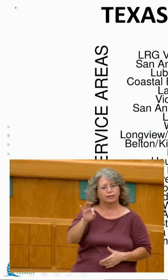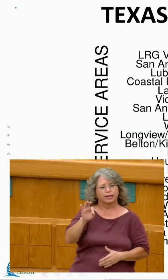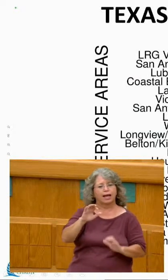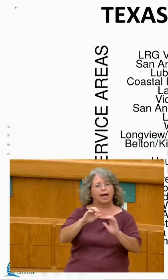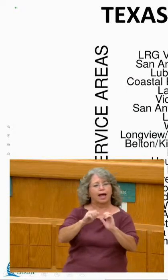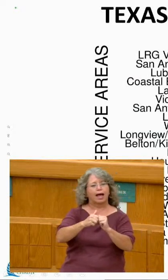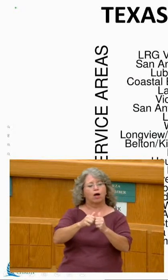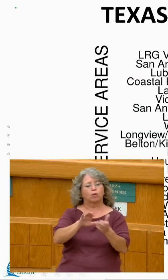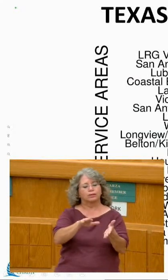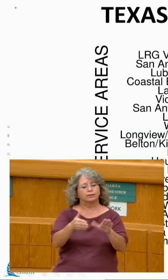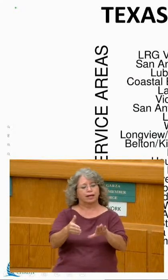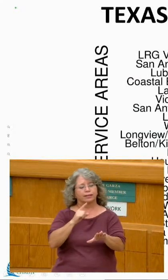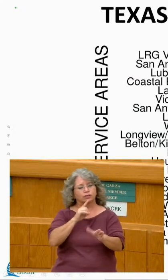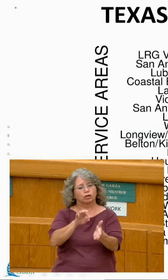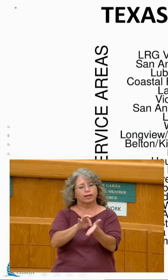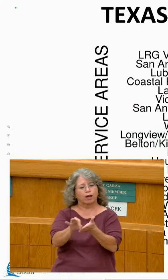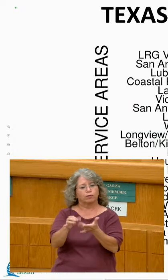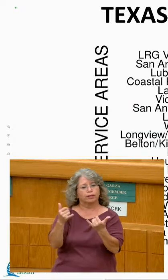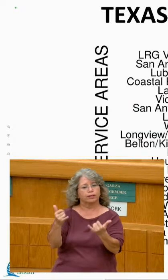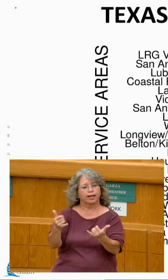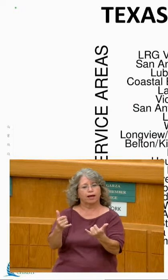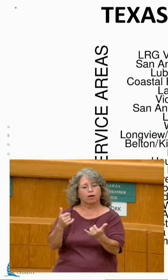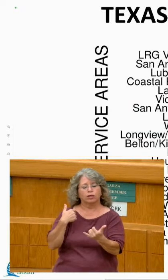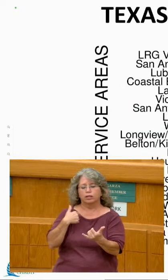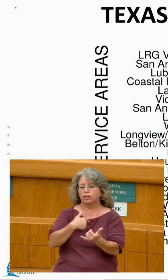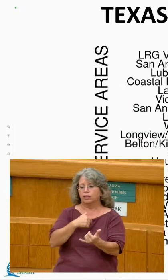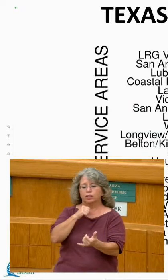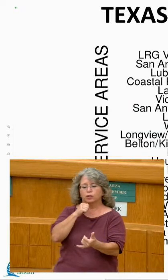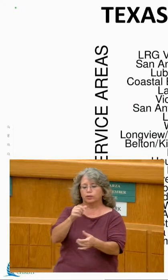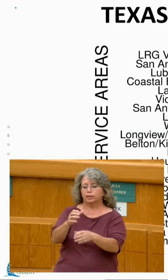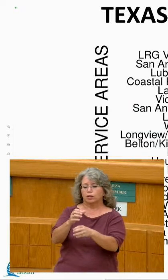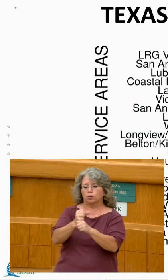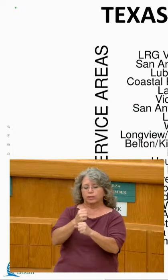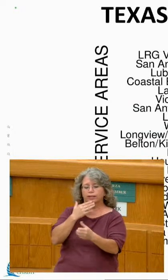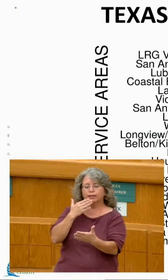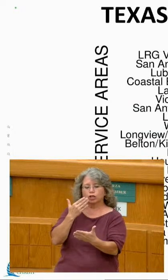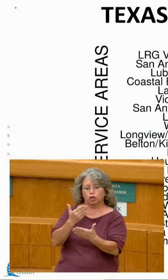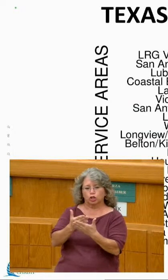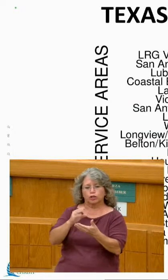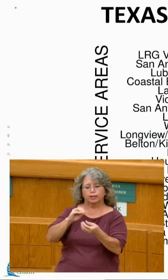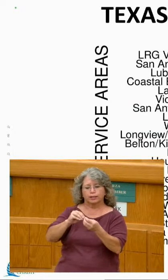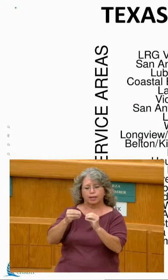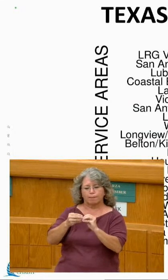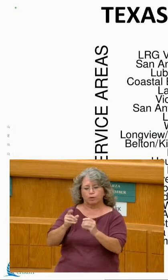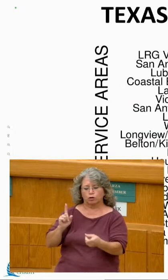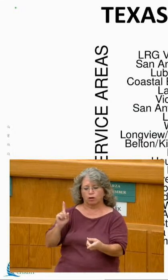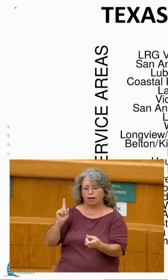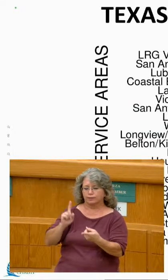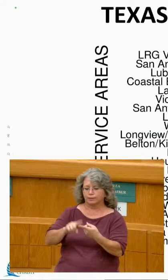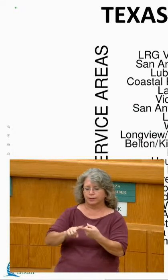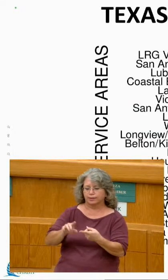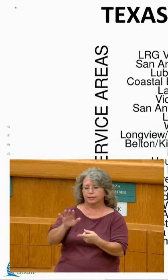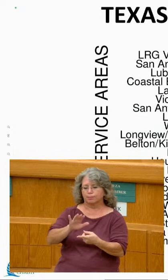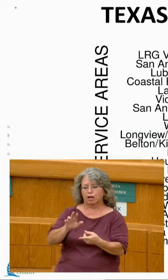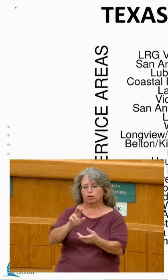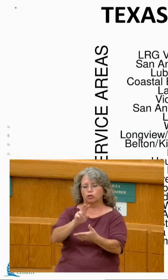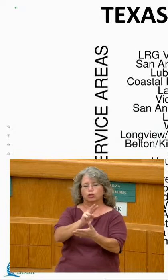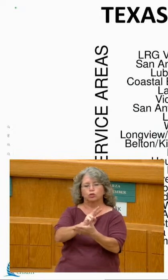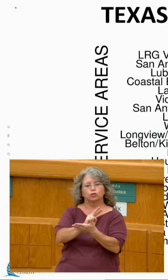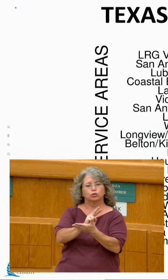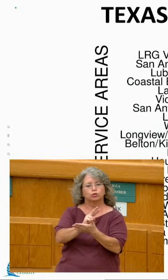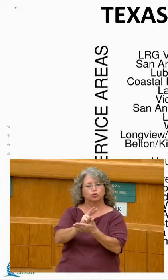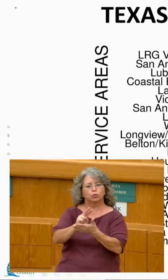are counted now, we don't really get a good number until 2 weeks after a particular date. So right